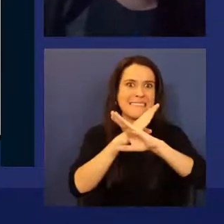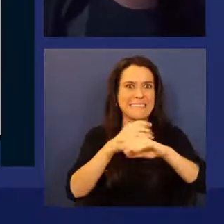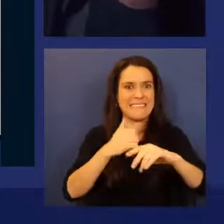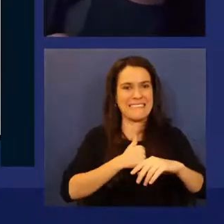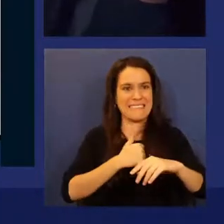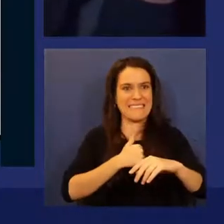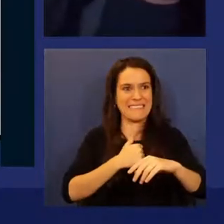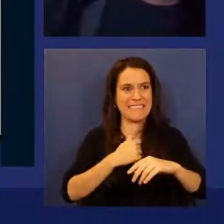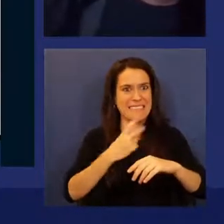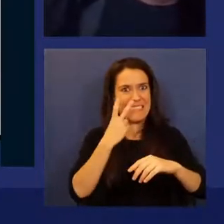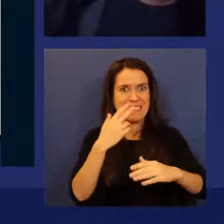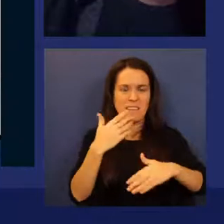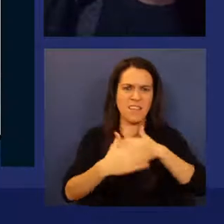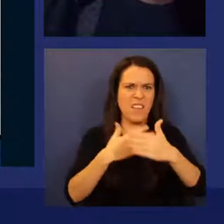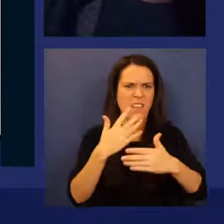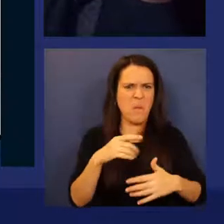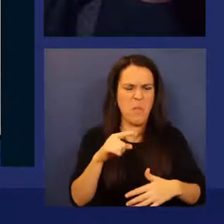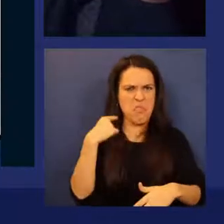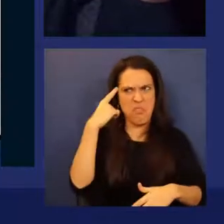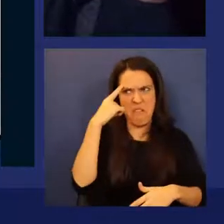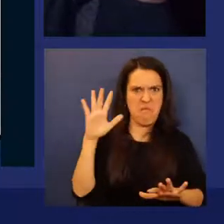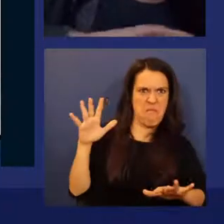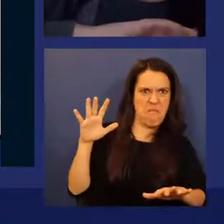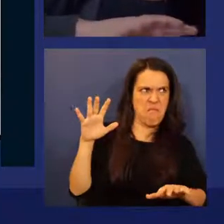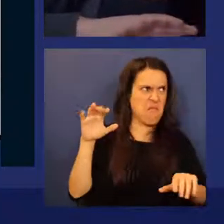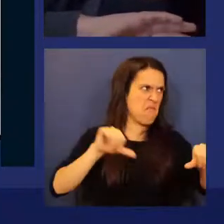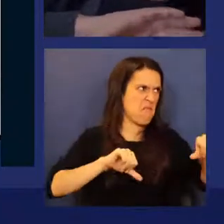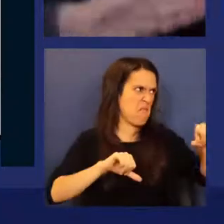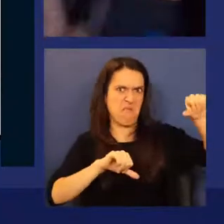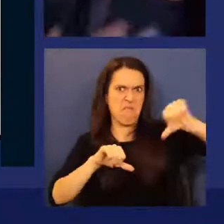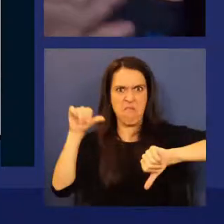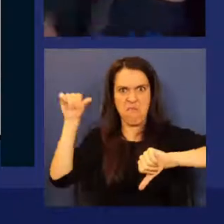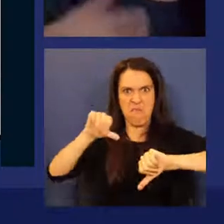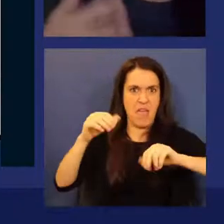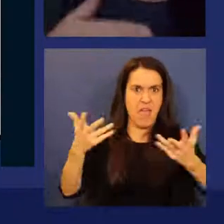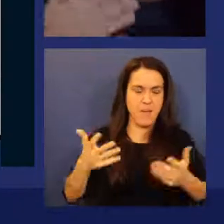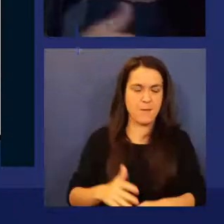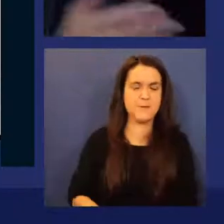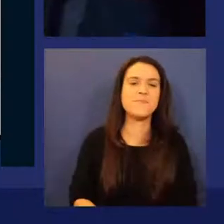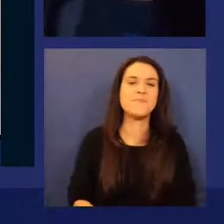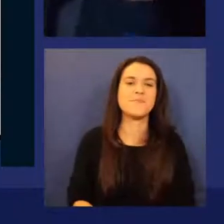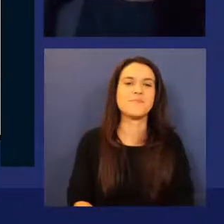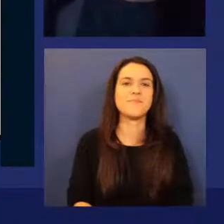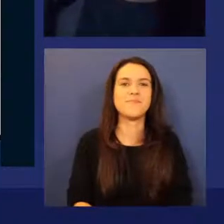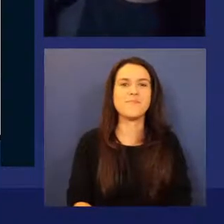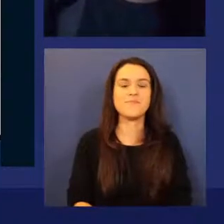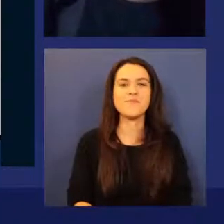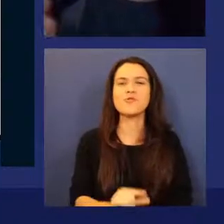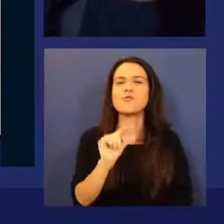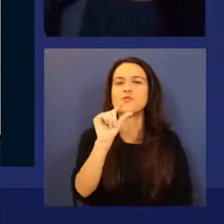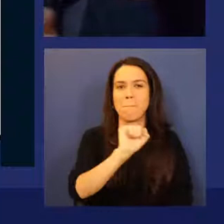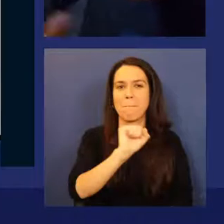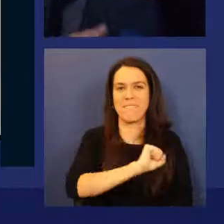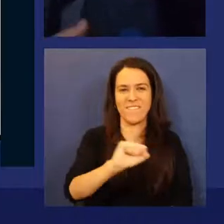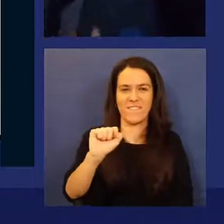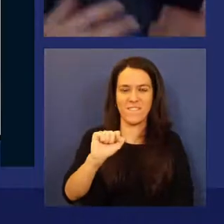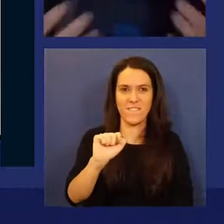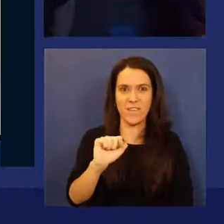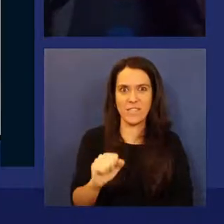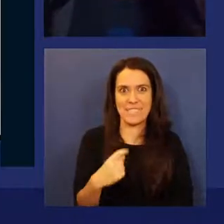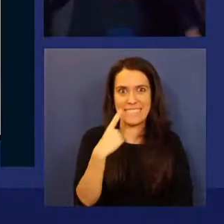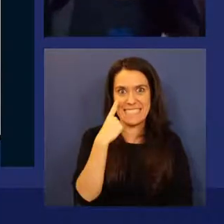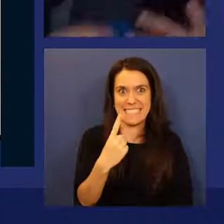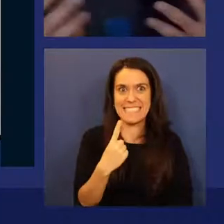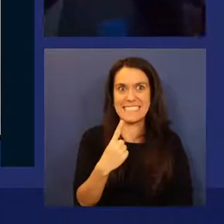that we might be creating in some of our models. So really quickly, I kind of already said this a little bit, but just